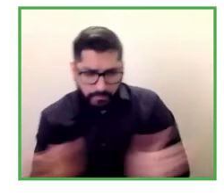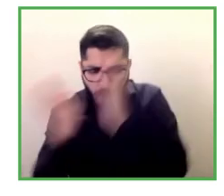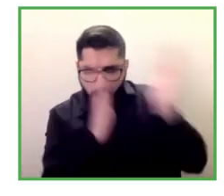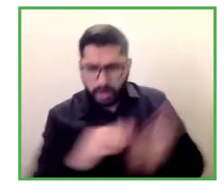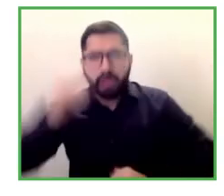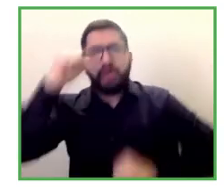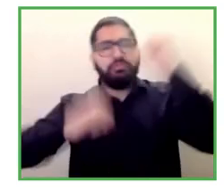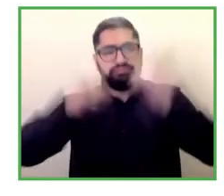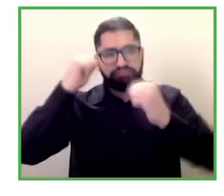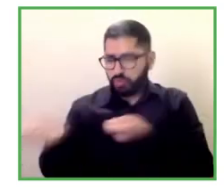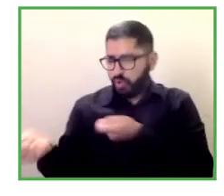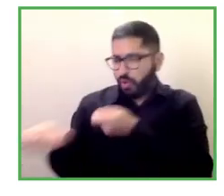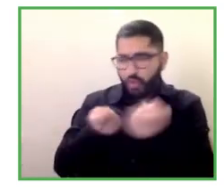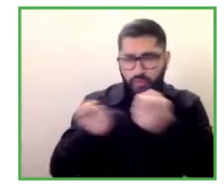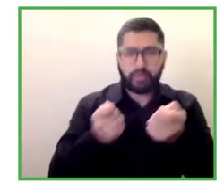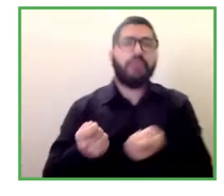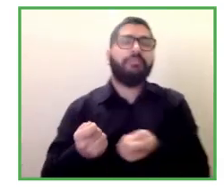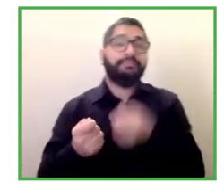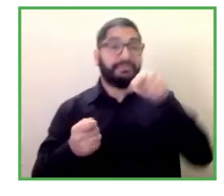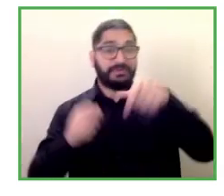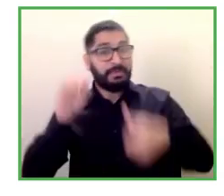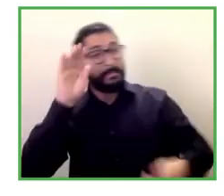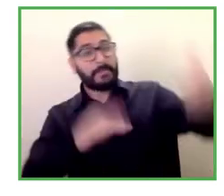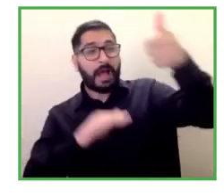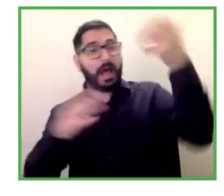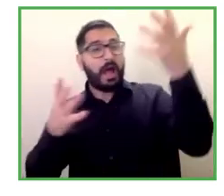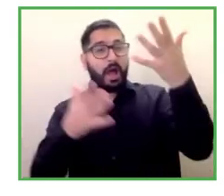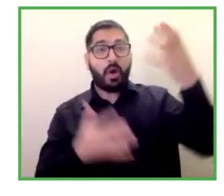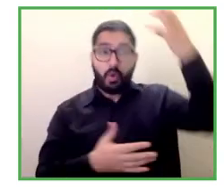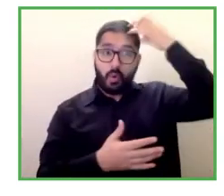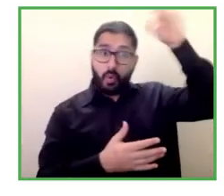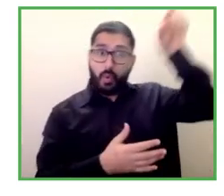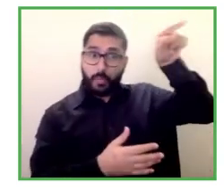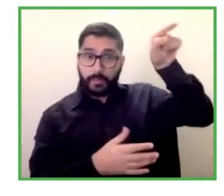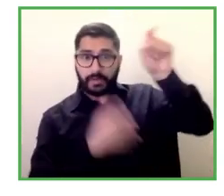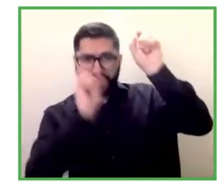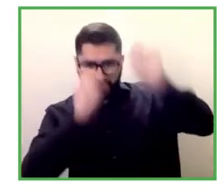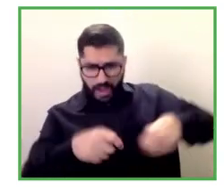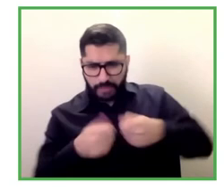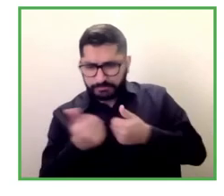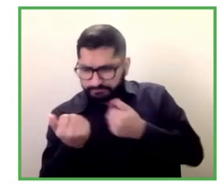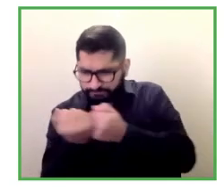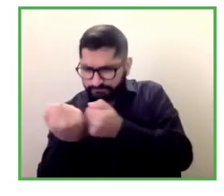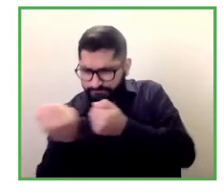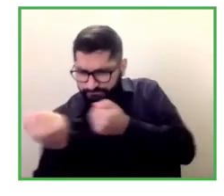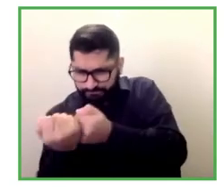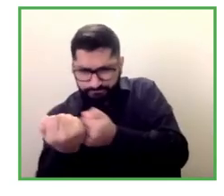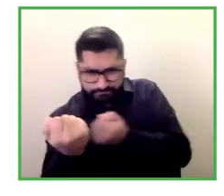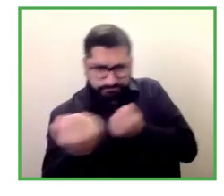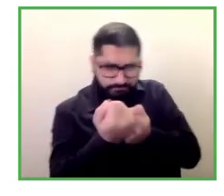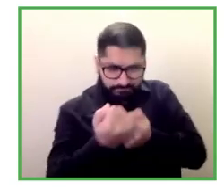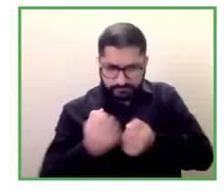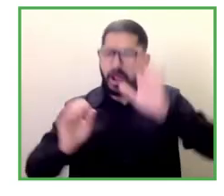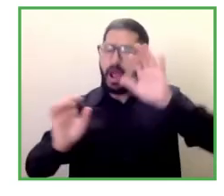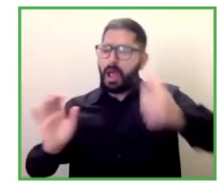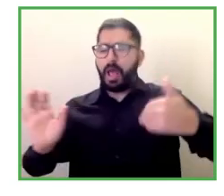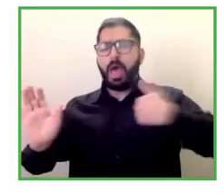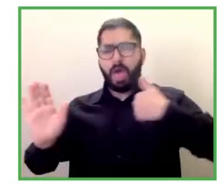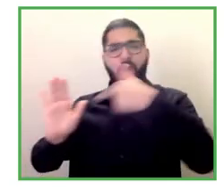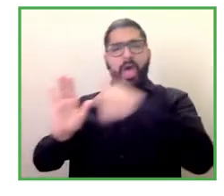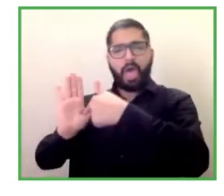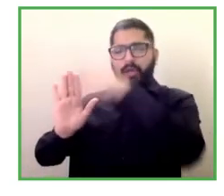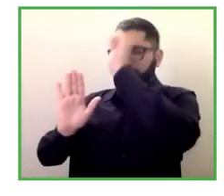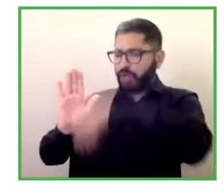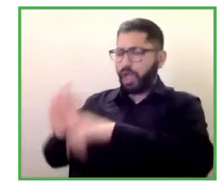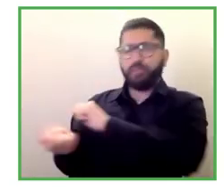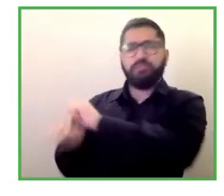be model employers, to showcase, you know, themselves as employers of people with disabilities.